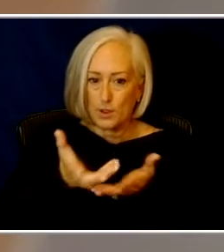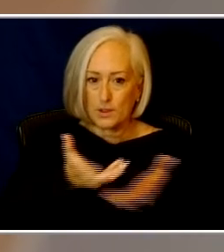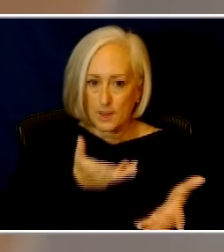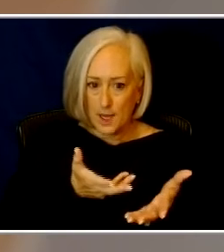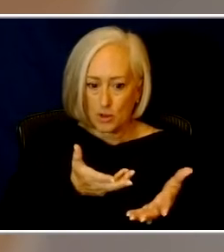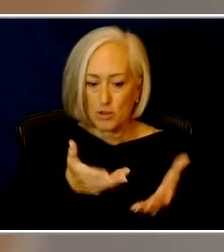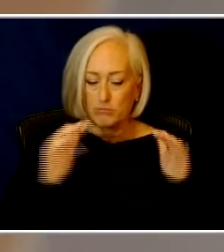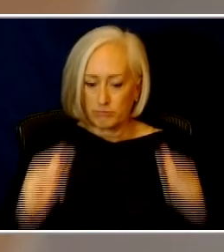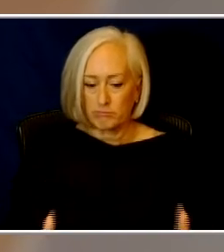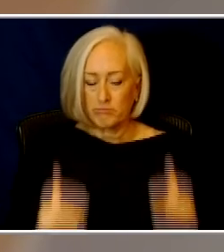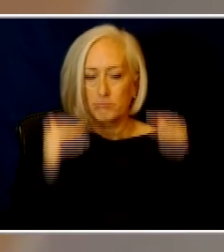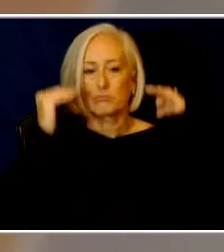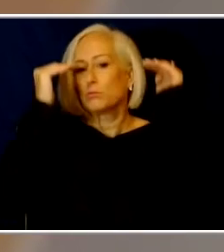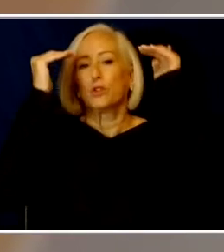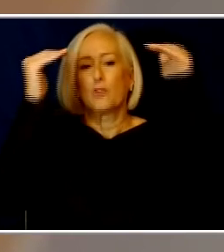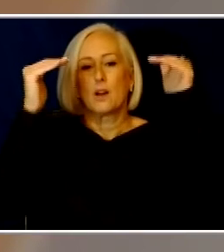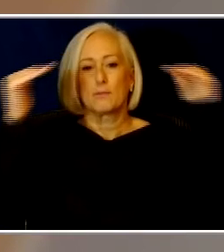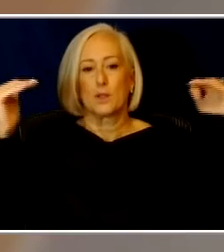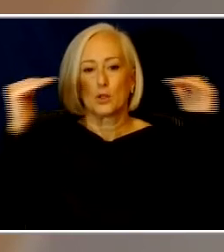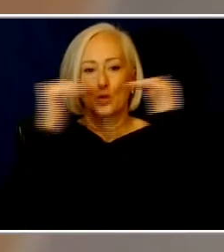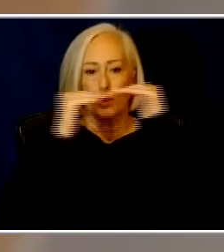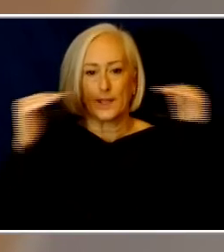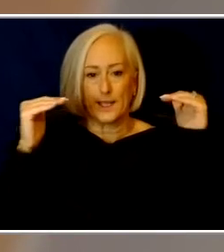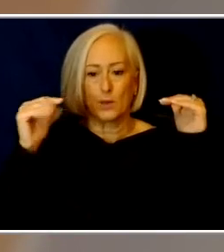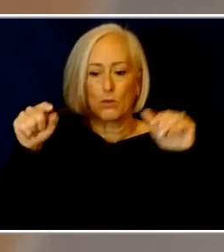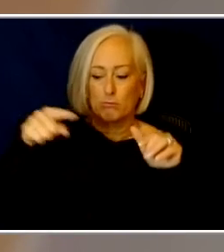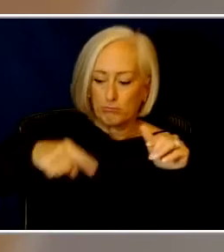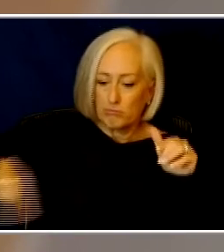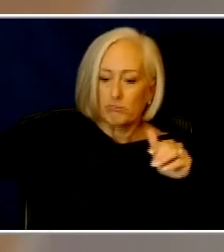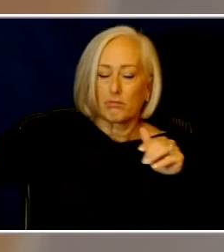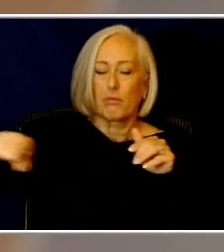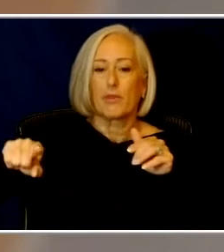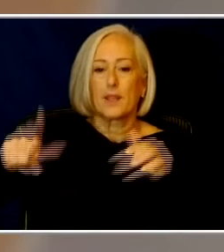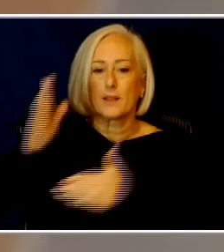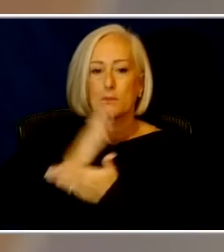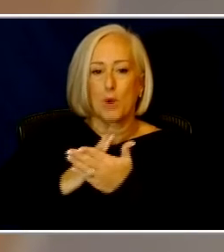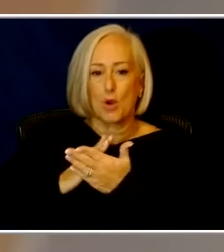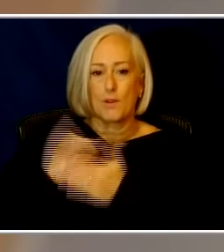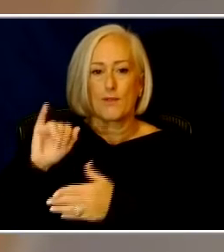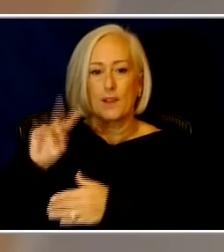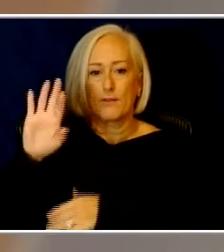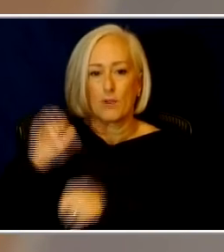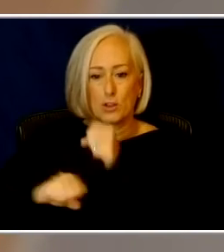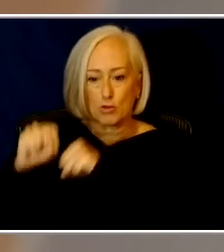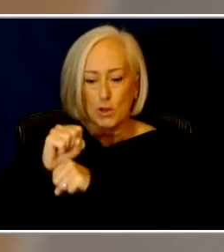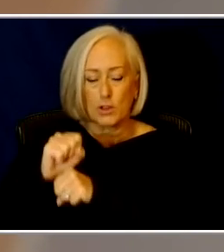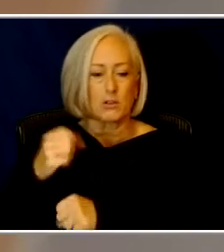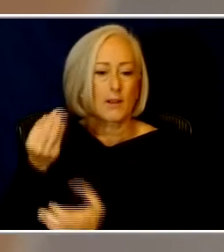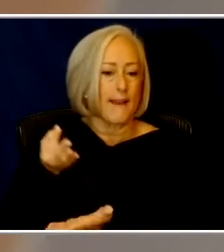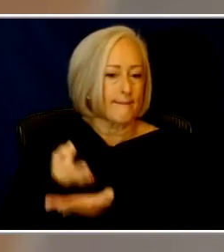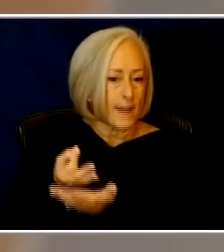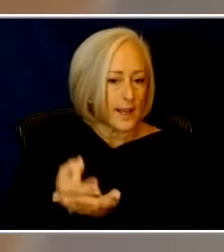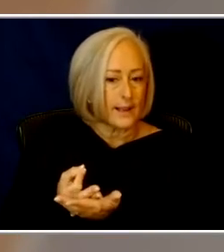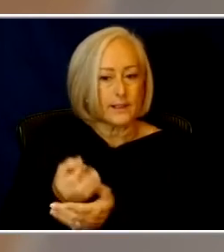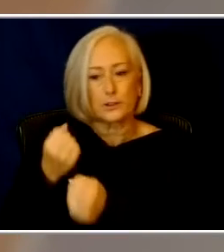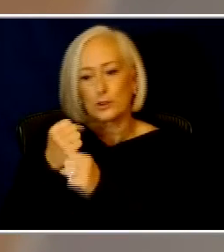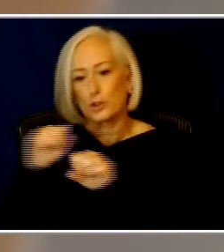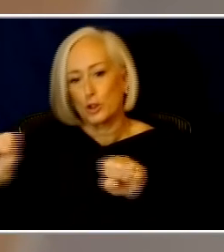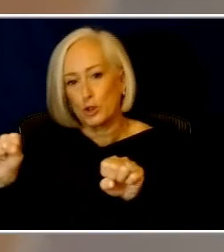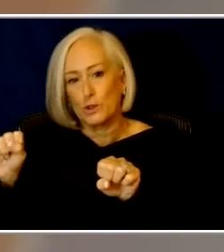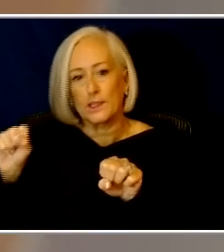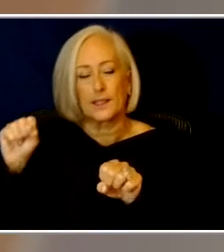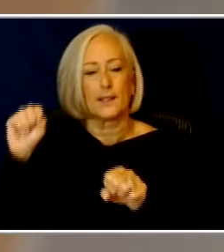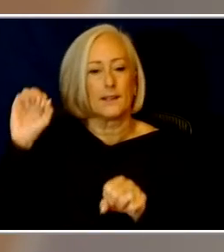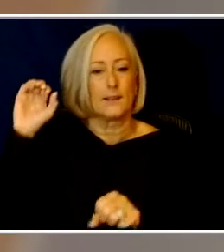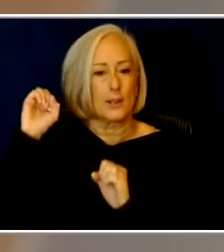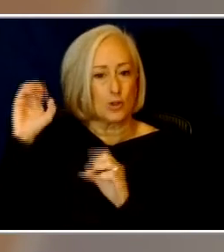importance that equals the other key components of our infrastructure, which of course are finance, security, and education. So I